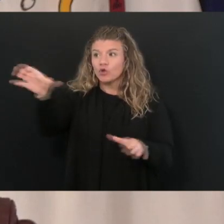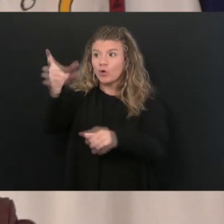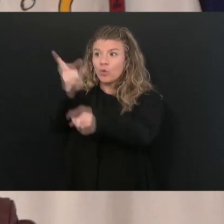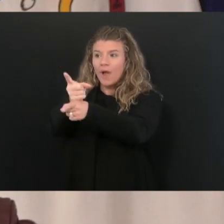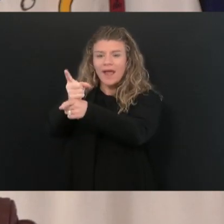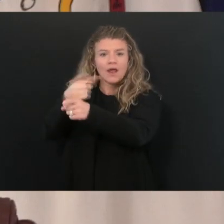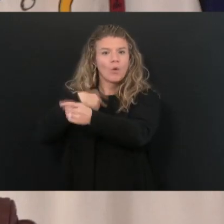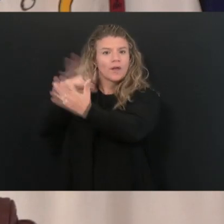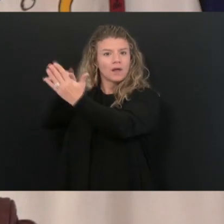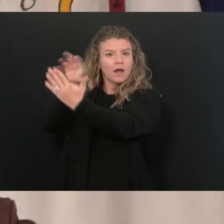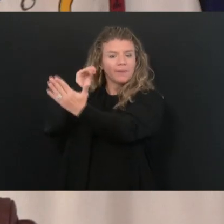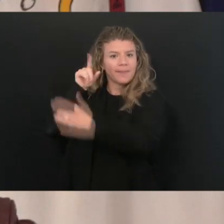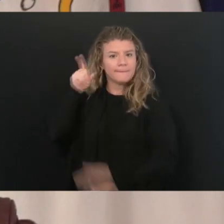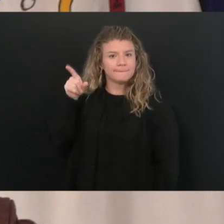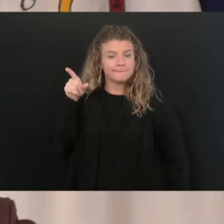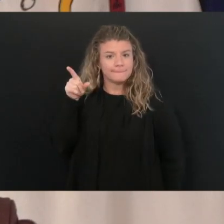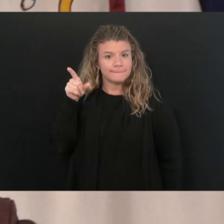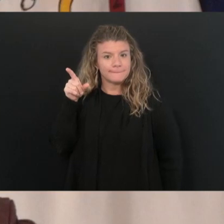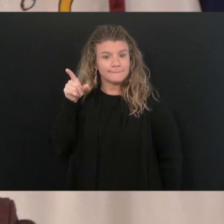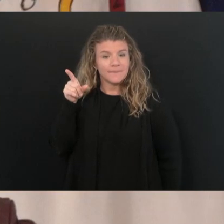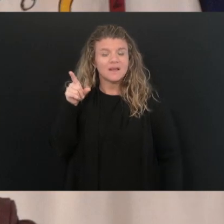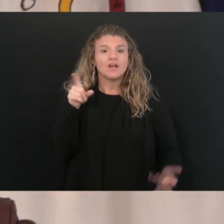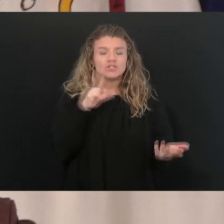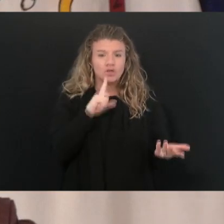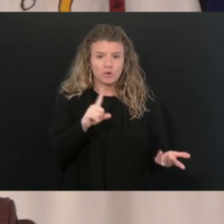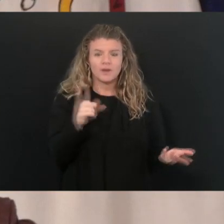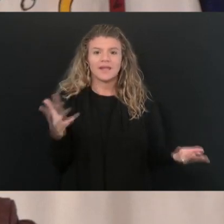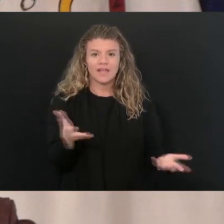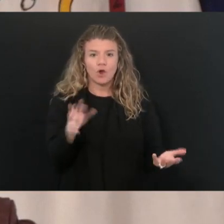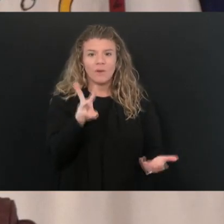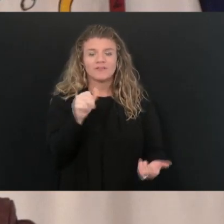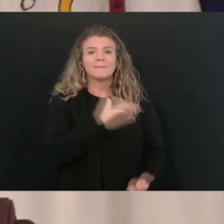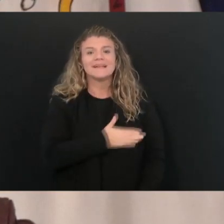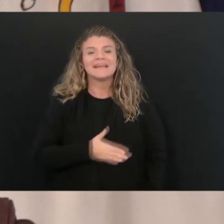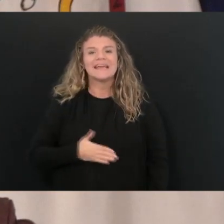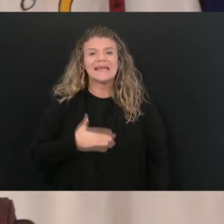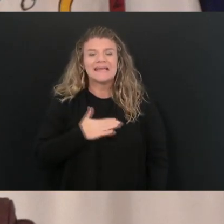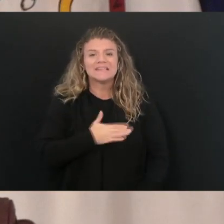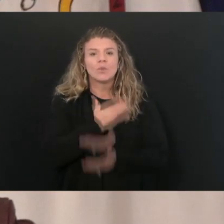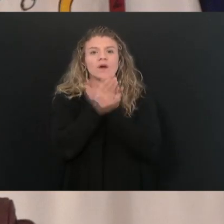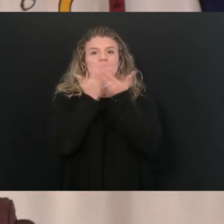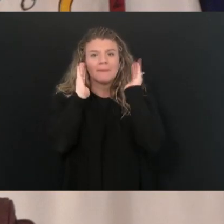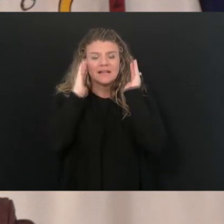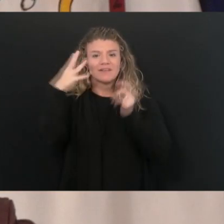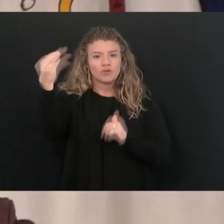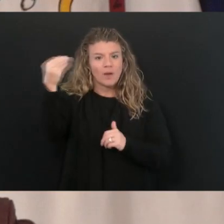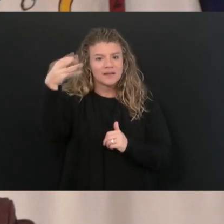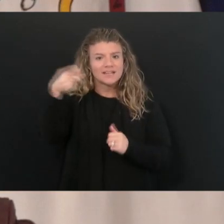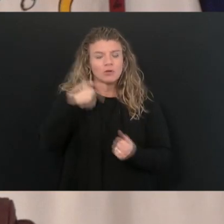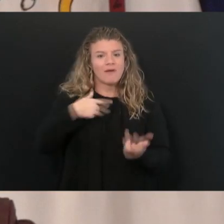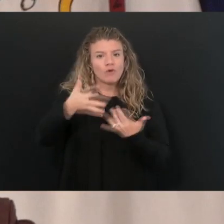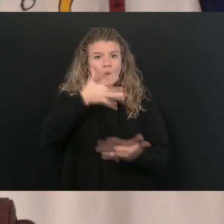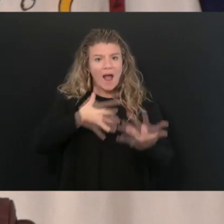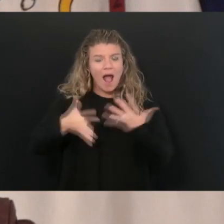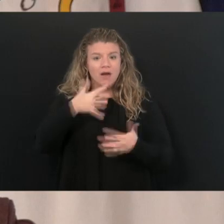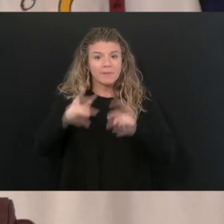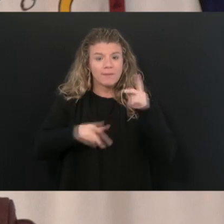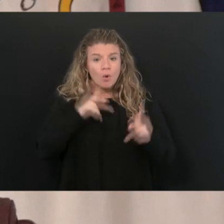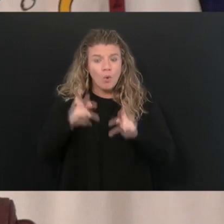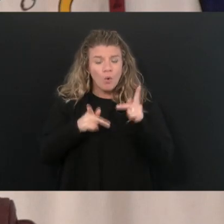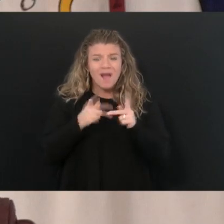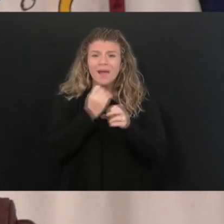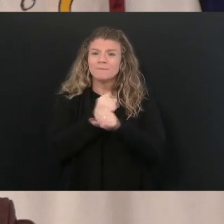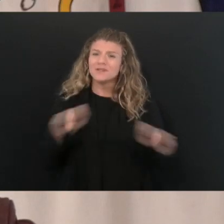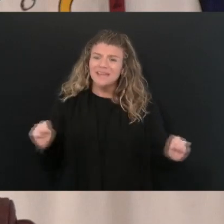them. So West Virginia, please, just wear your mask if you go outside and you're going to be in a crowd of people and whatever like that.